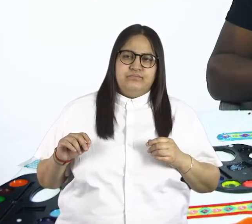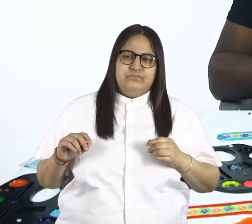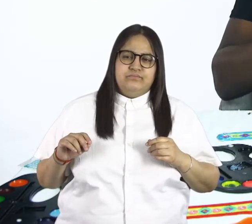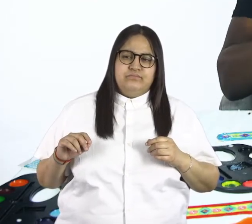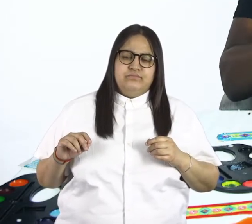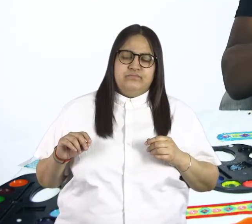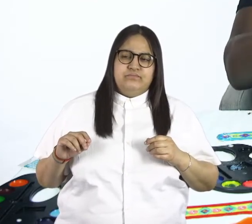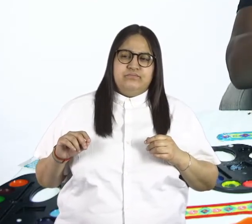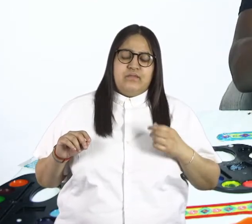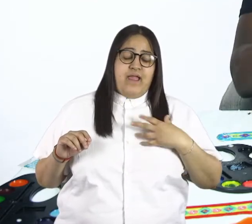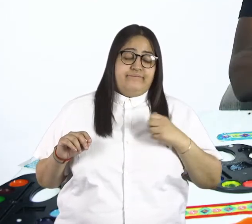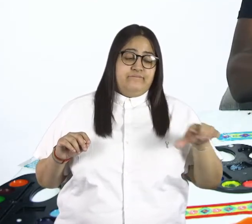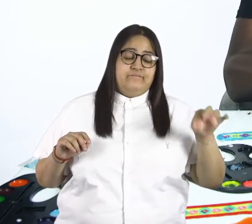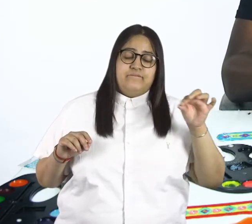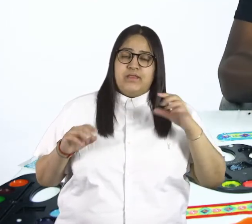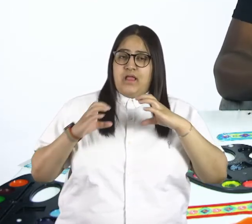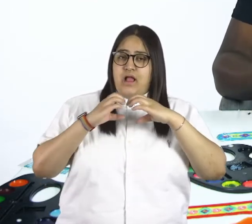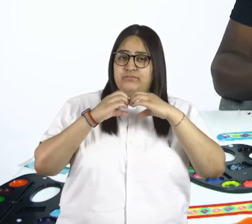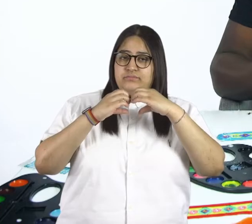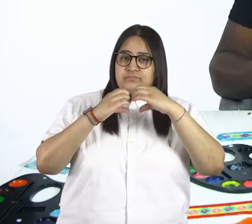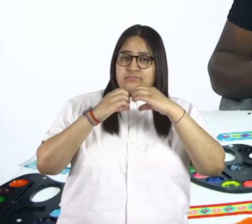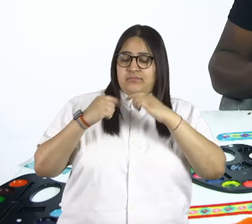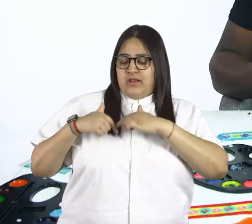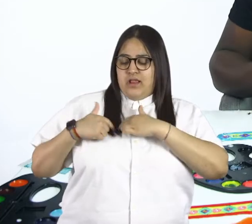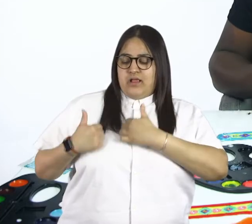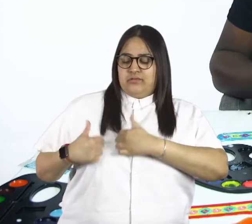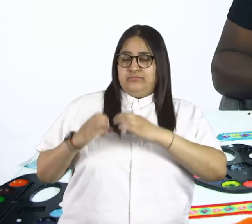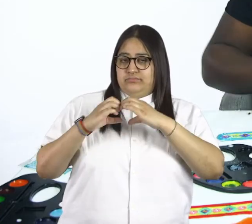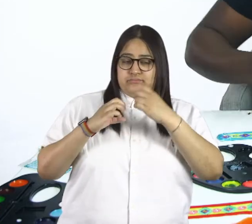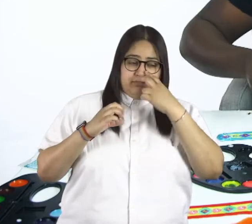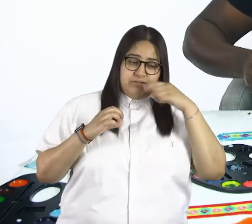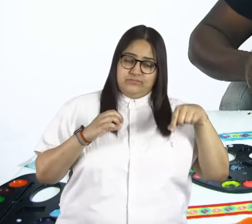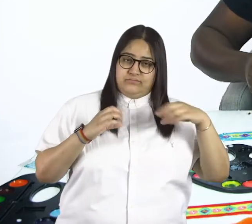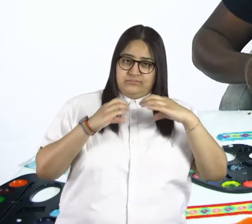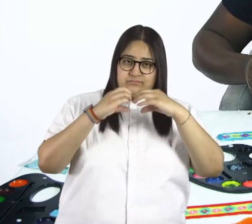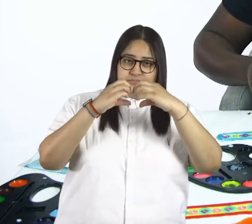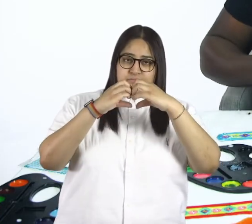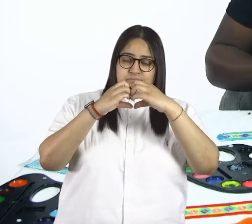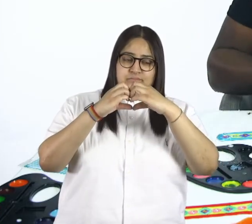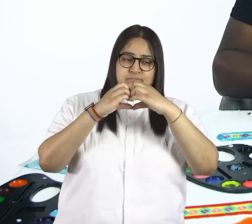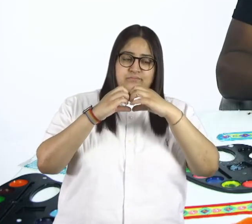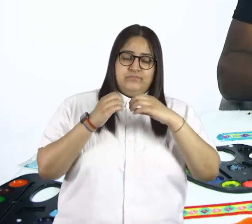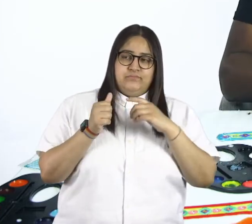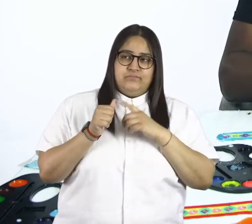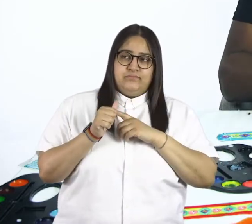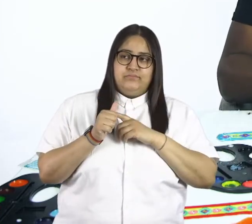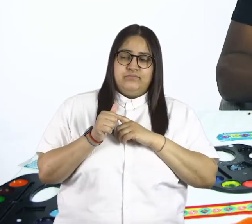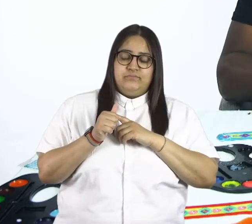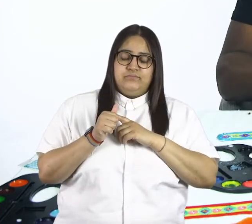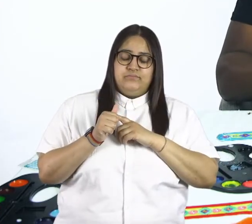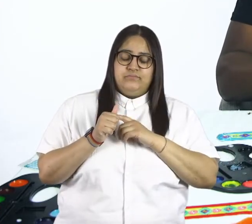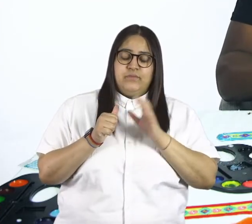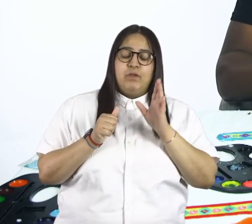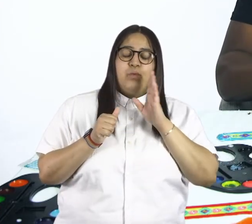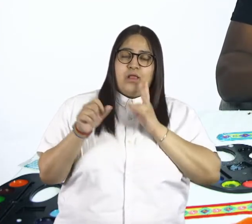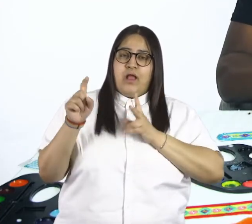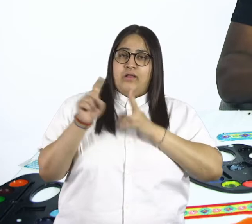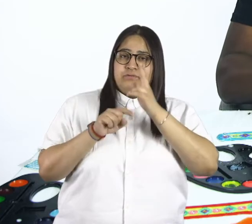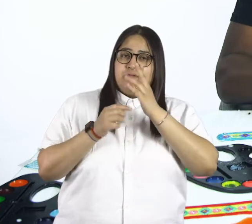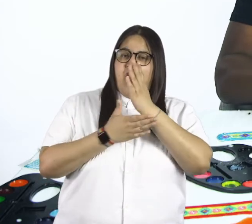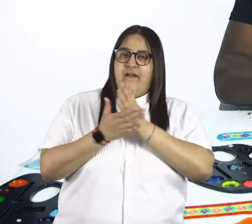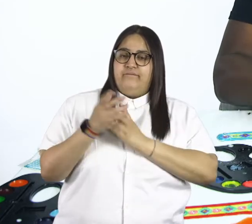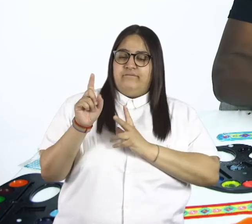I've got like a heart-shaped 4-piece here, which you can see there. I'm actually going to cut that in half.